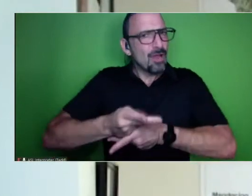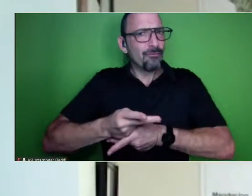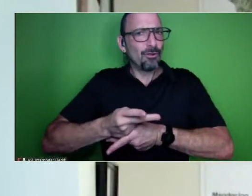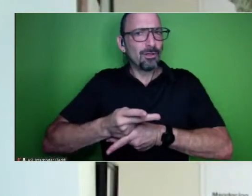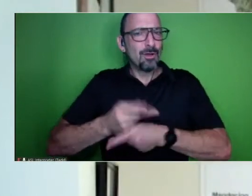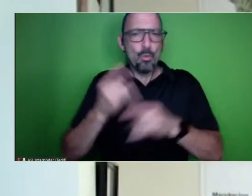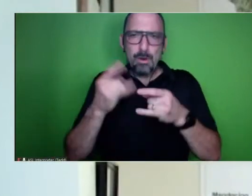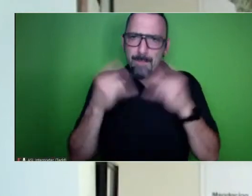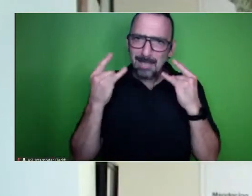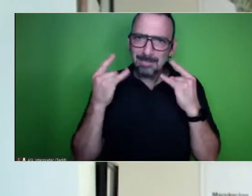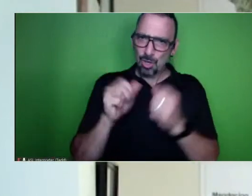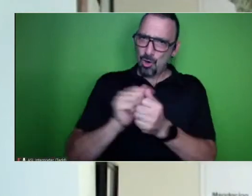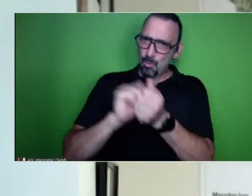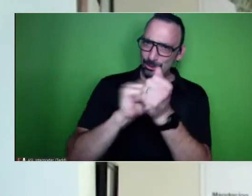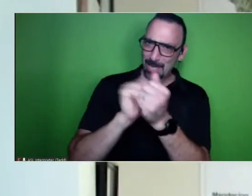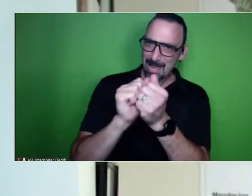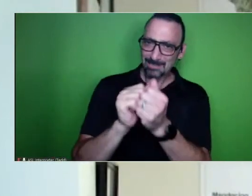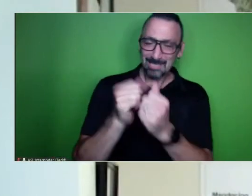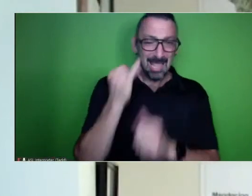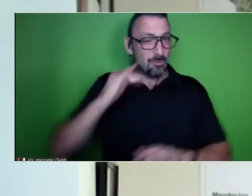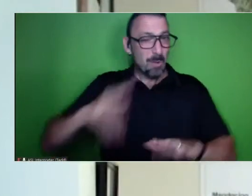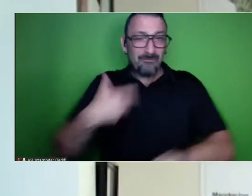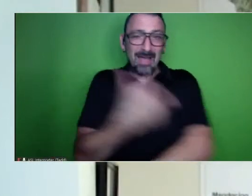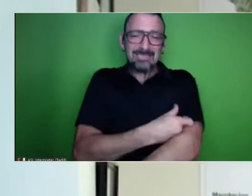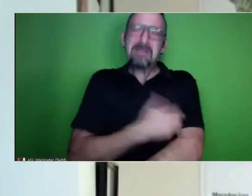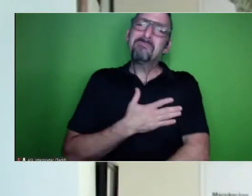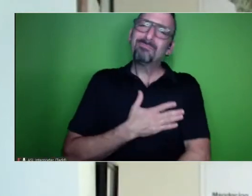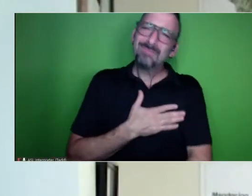whoever has not gotten vaccinated, please get vaccinated.